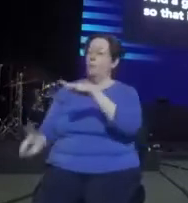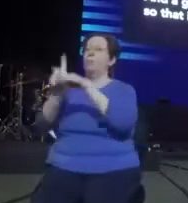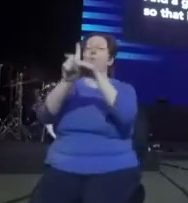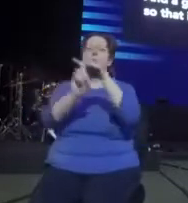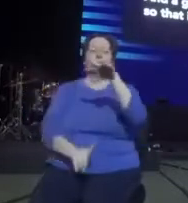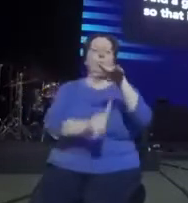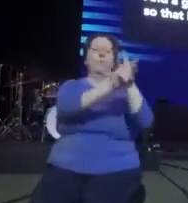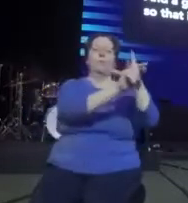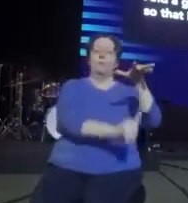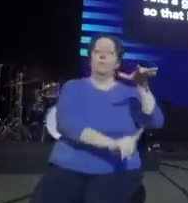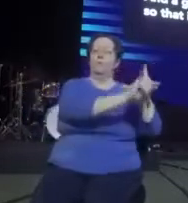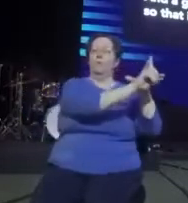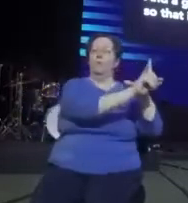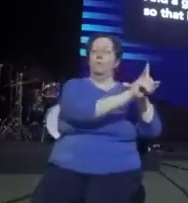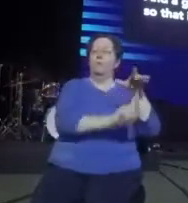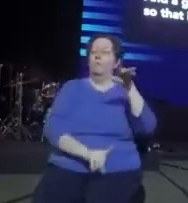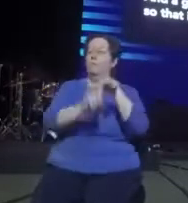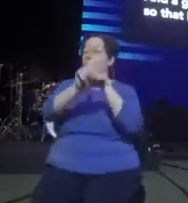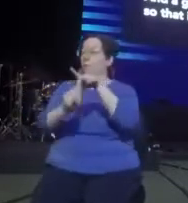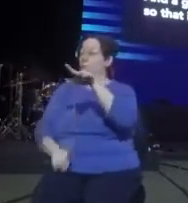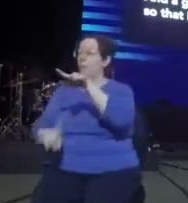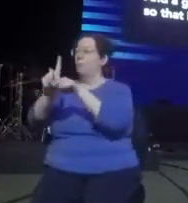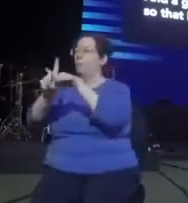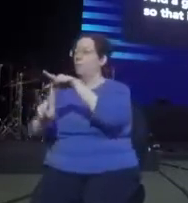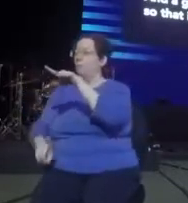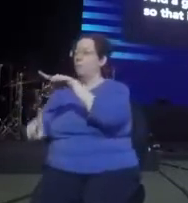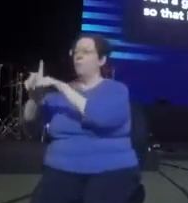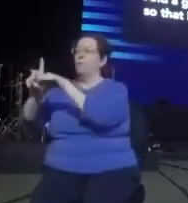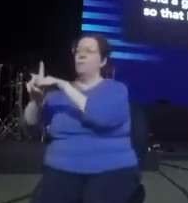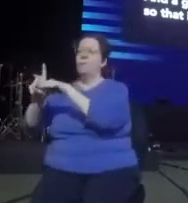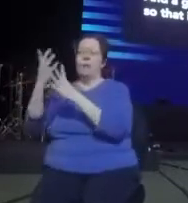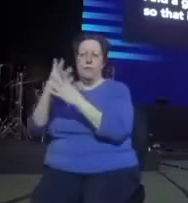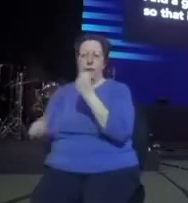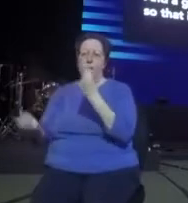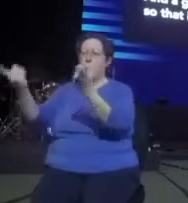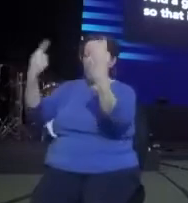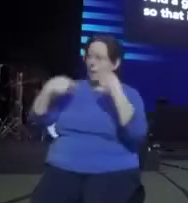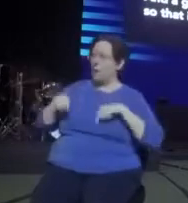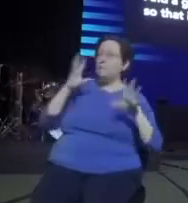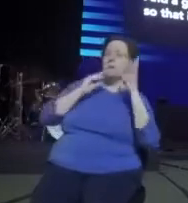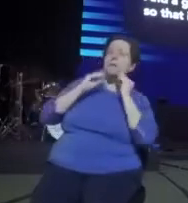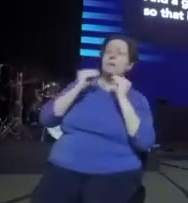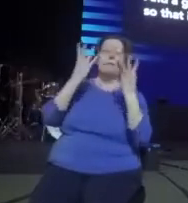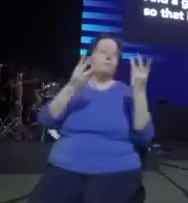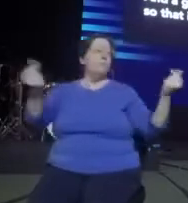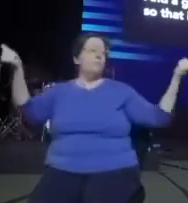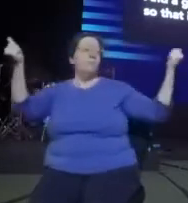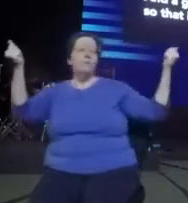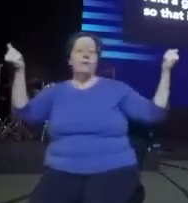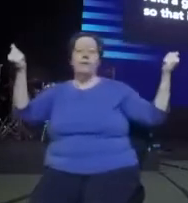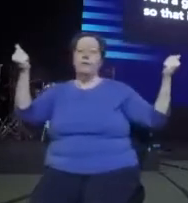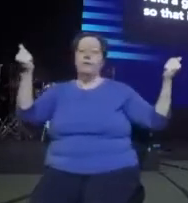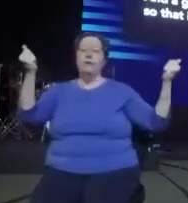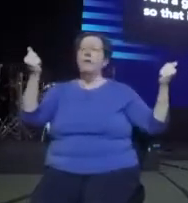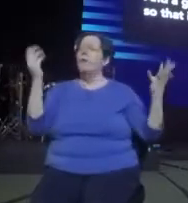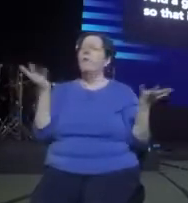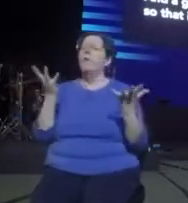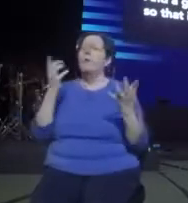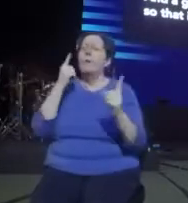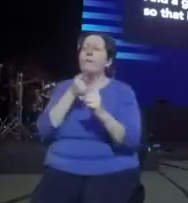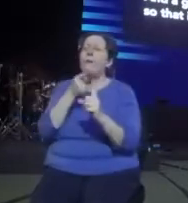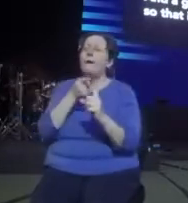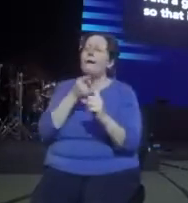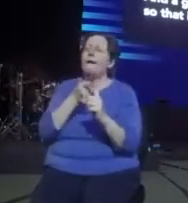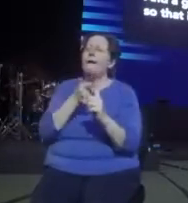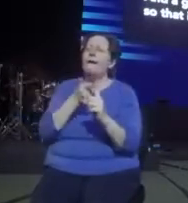go, and they come and then they go, and they come and they go. And the point being that God was